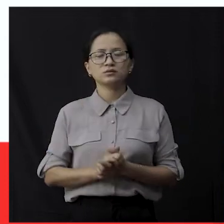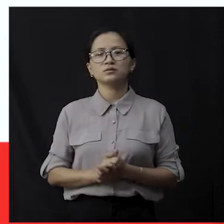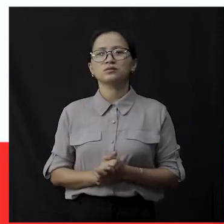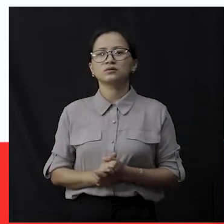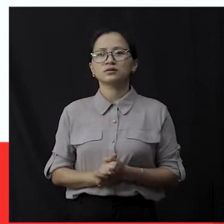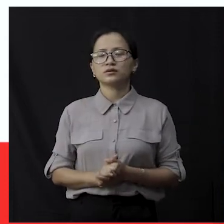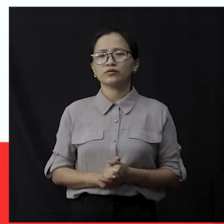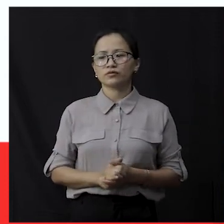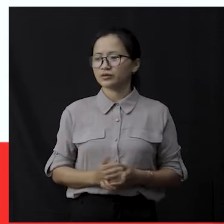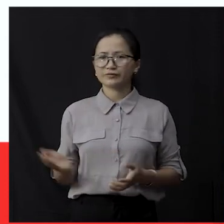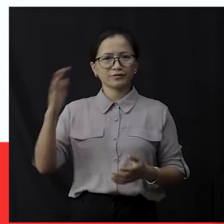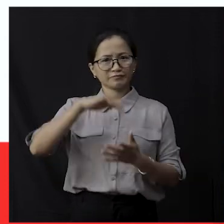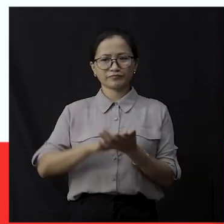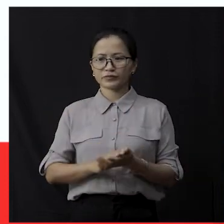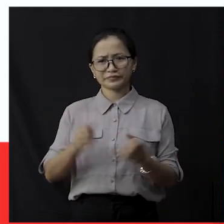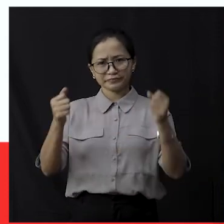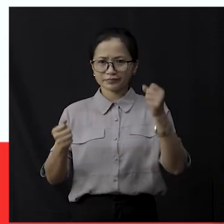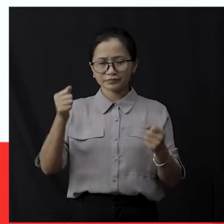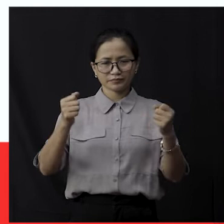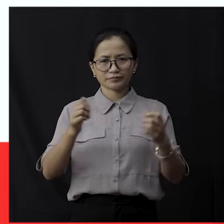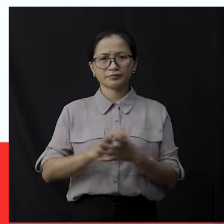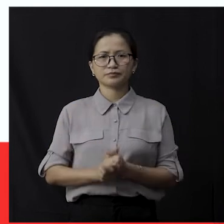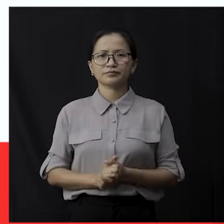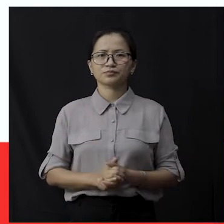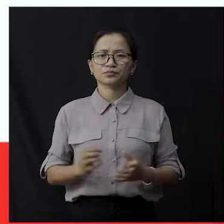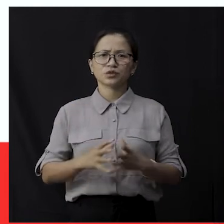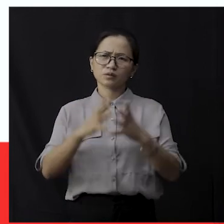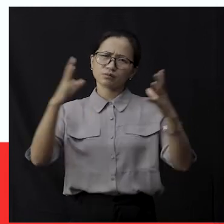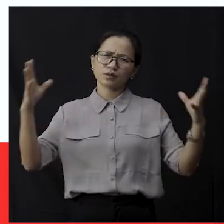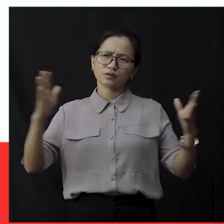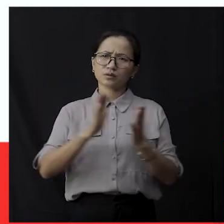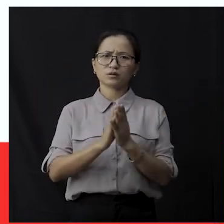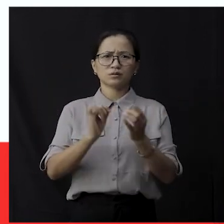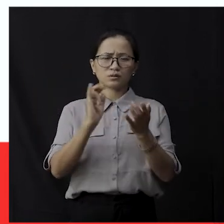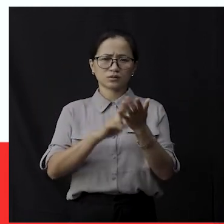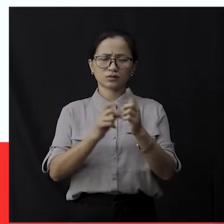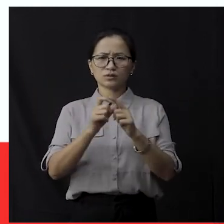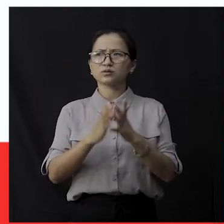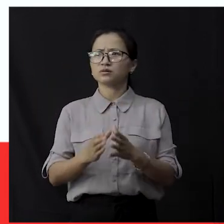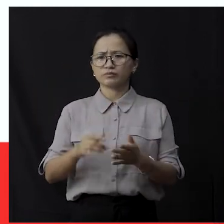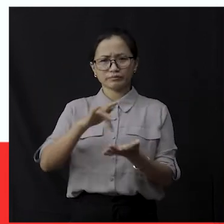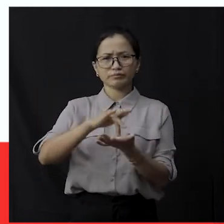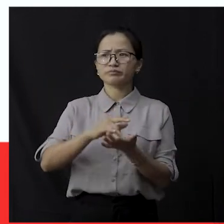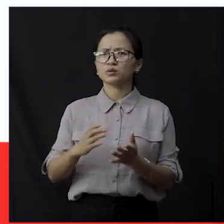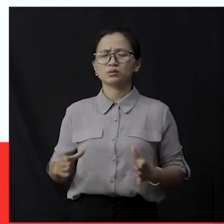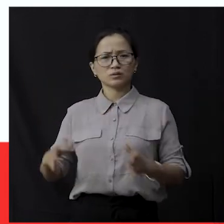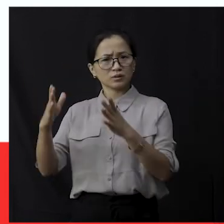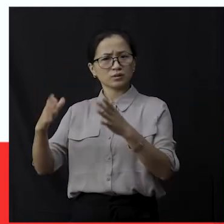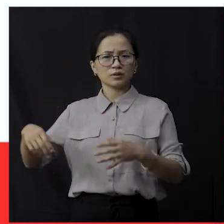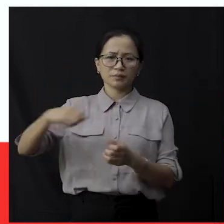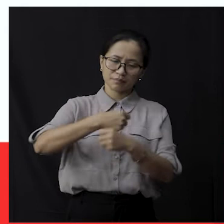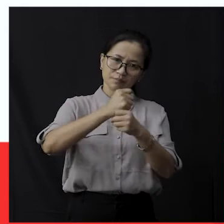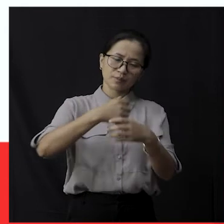from vehicle, can be from big industry, right? Now, can